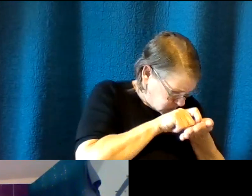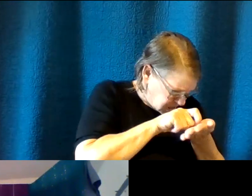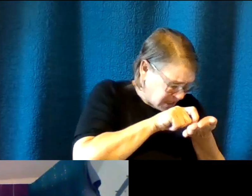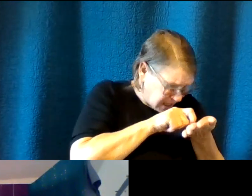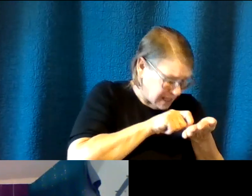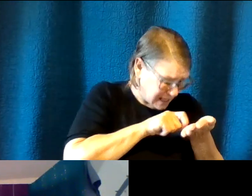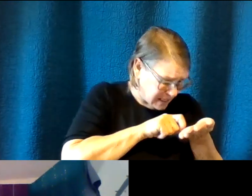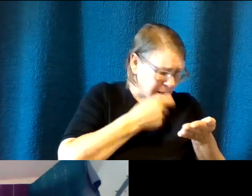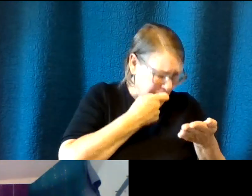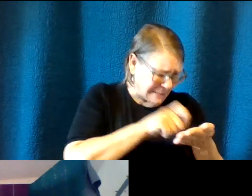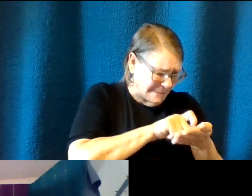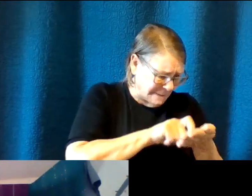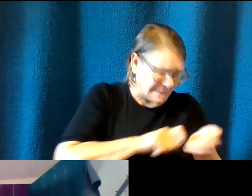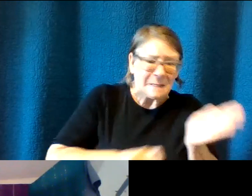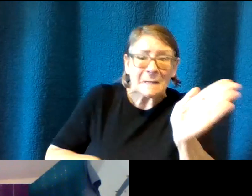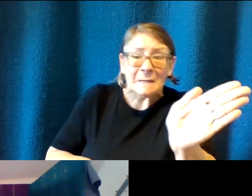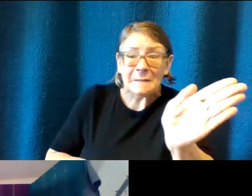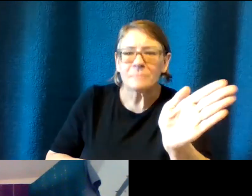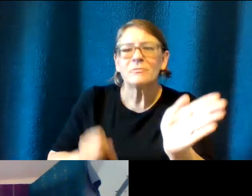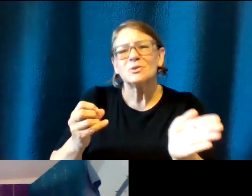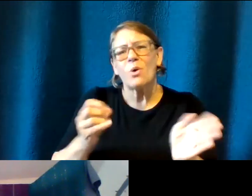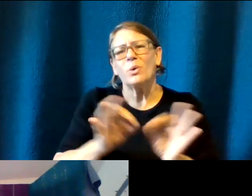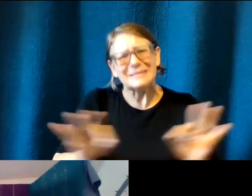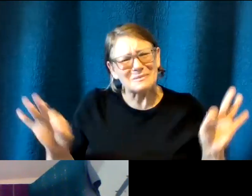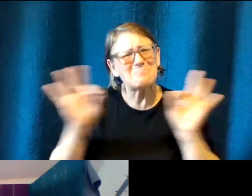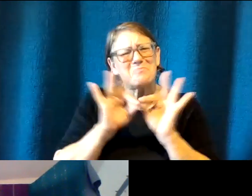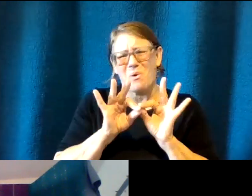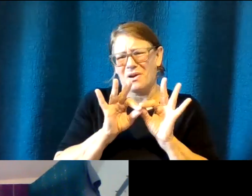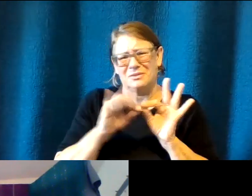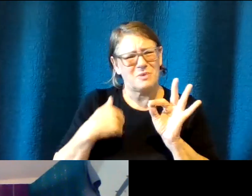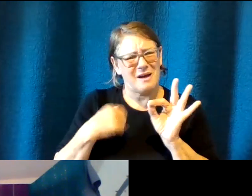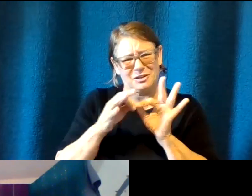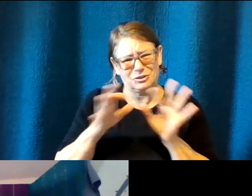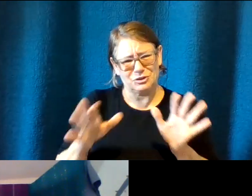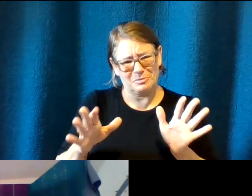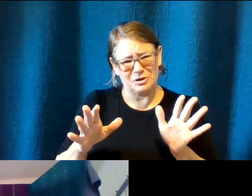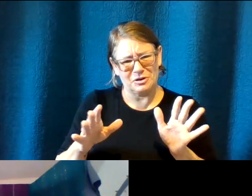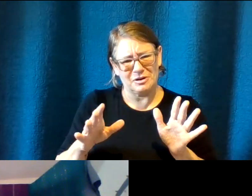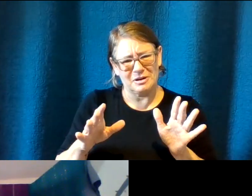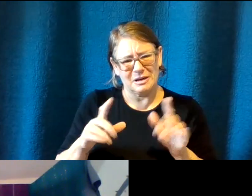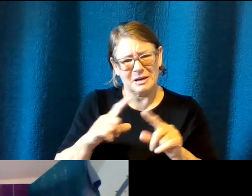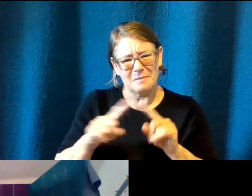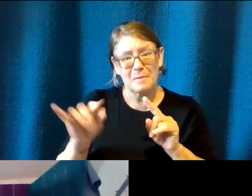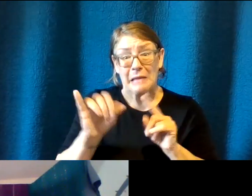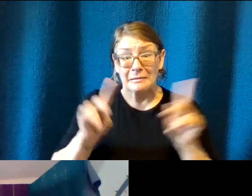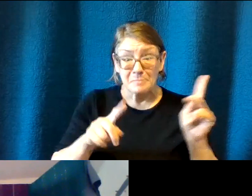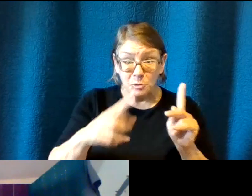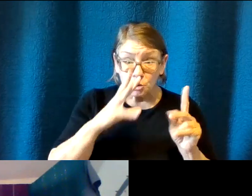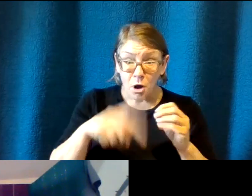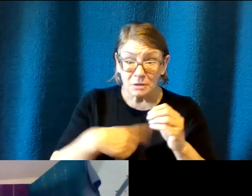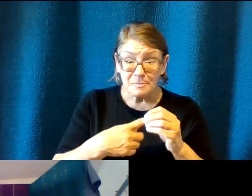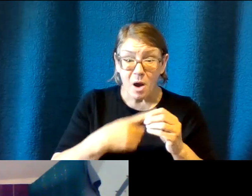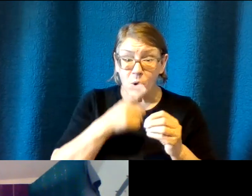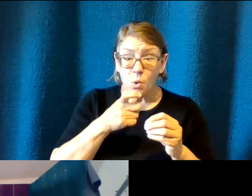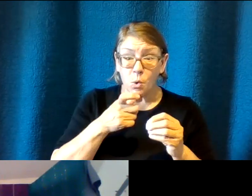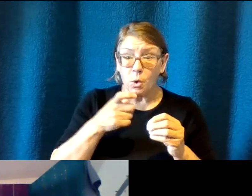So it's absolutely necessary, but like the people you were talking about that just